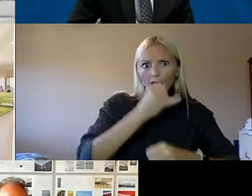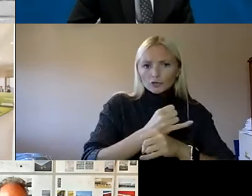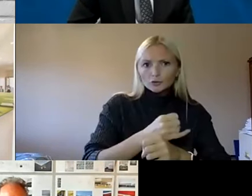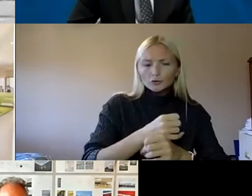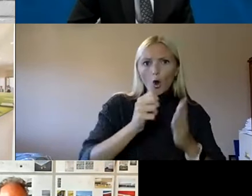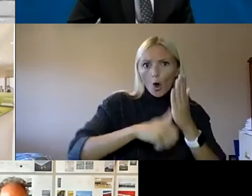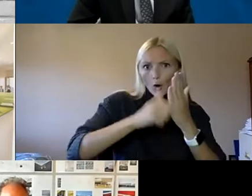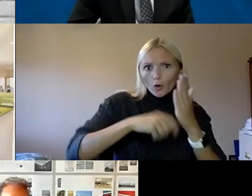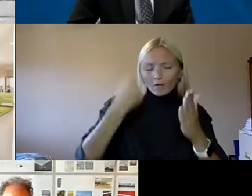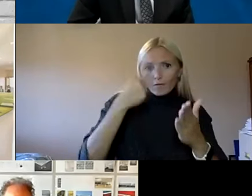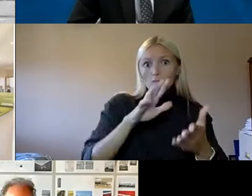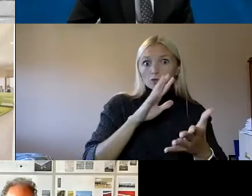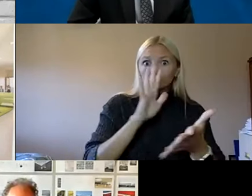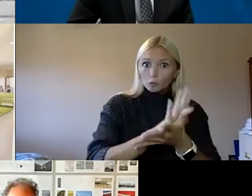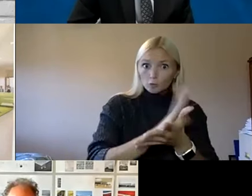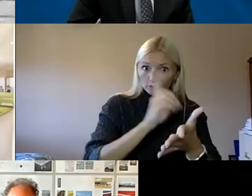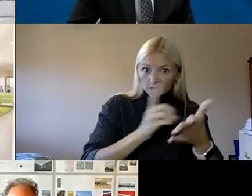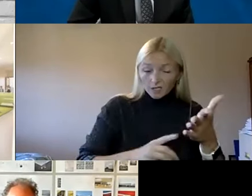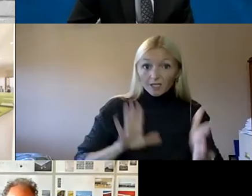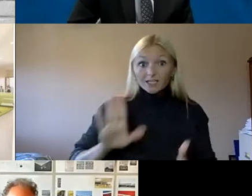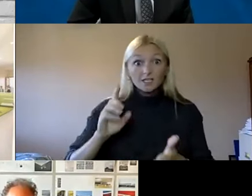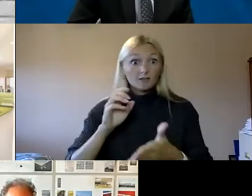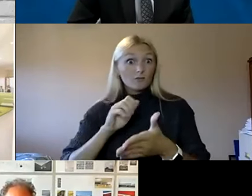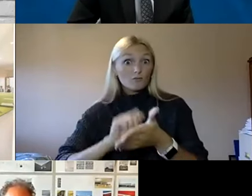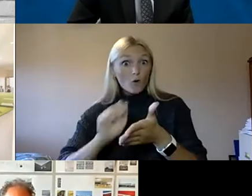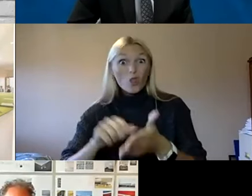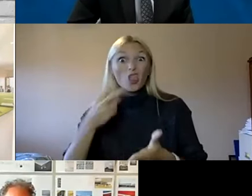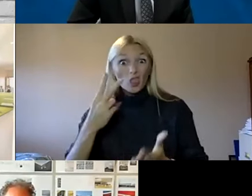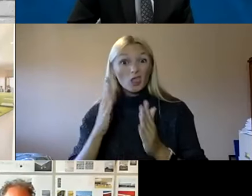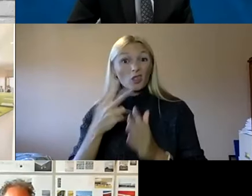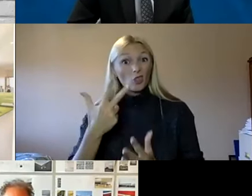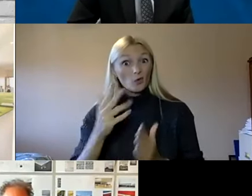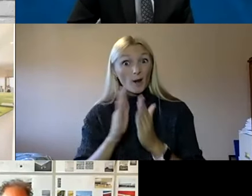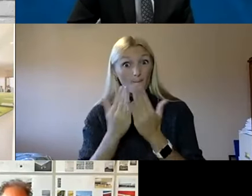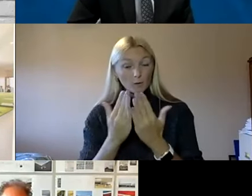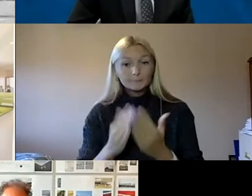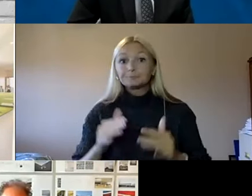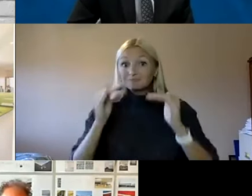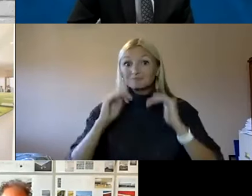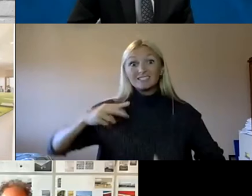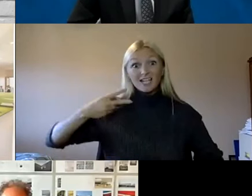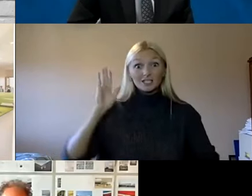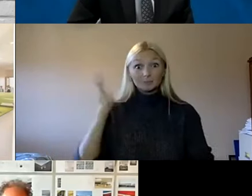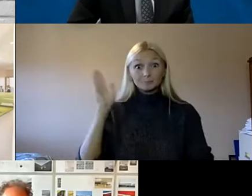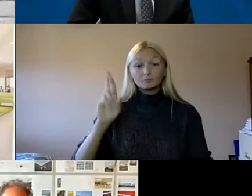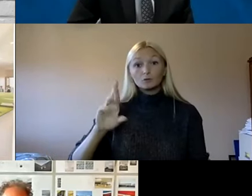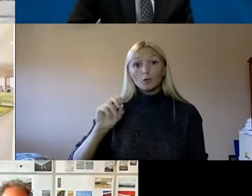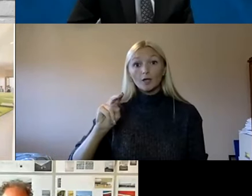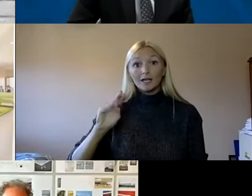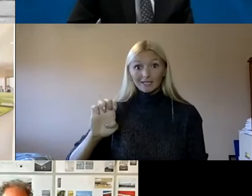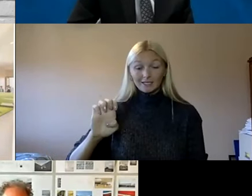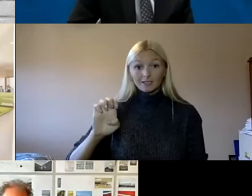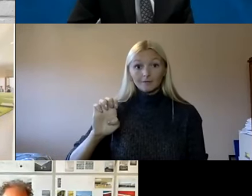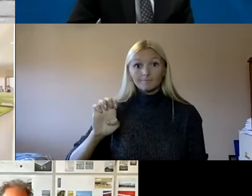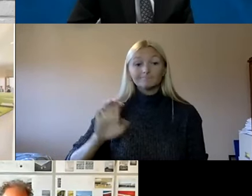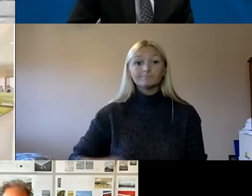And he also read, he's the author of 3 books. Our second speaker is Ronnie Seymour